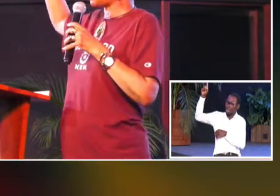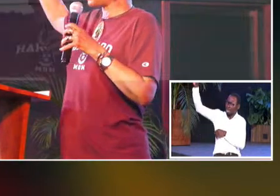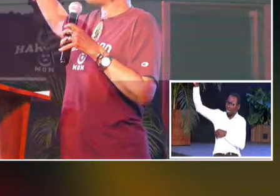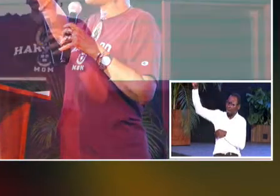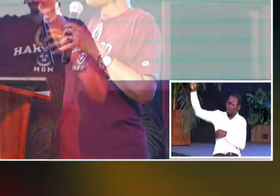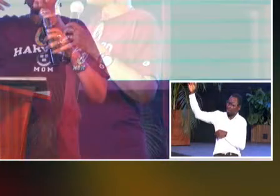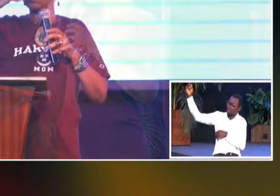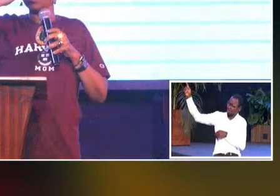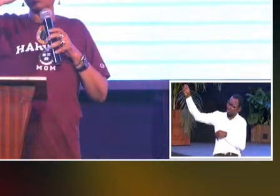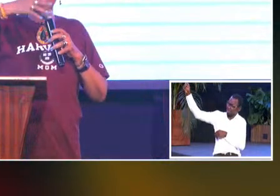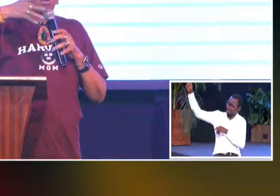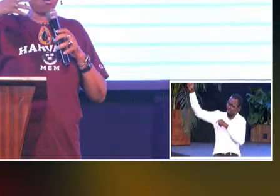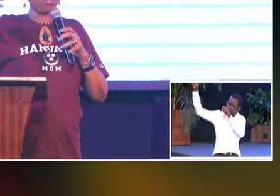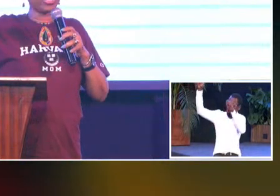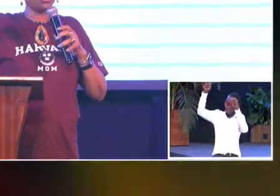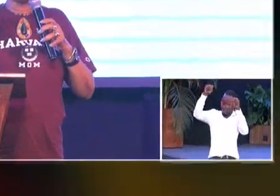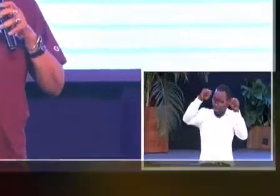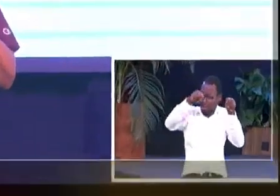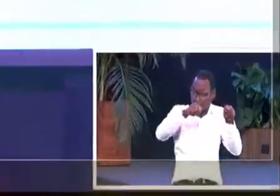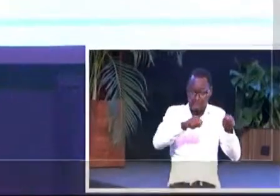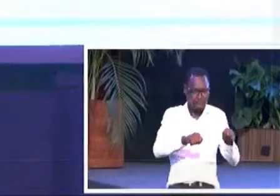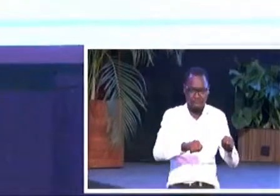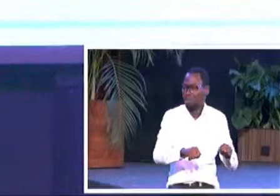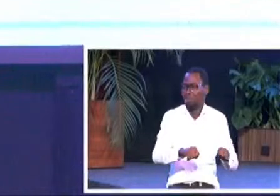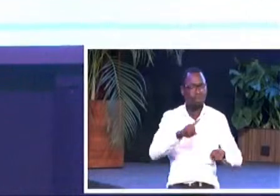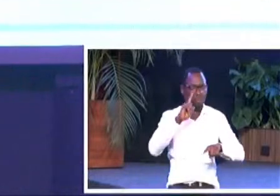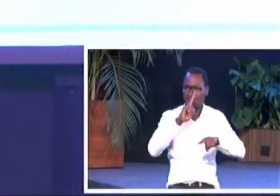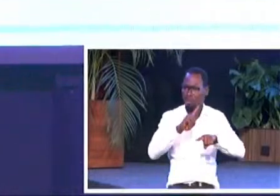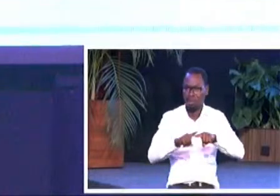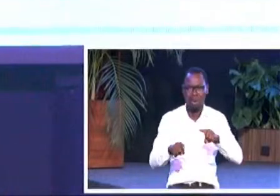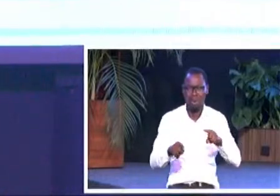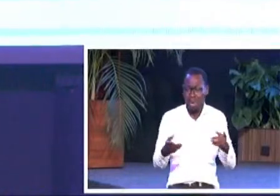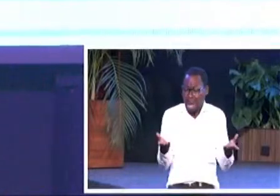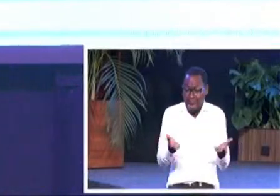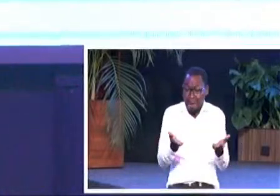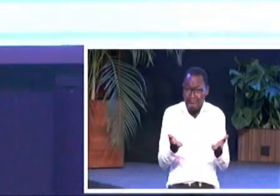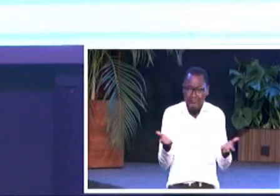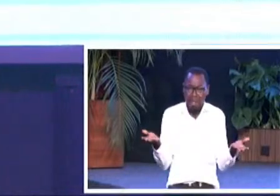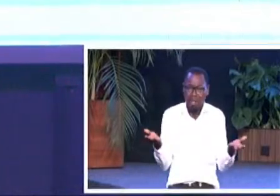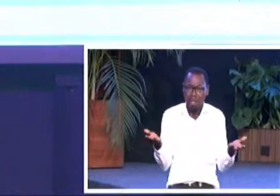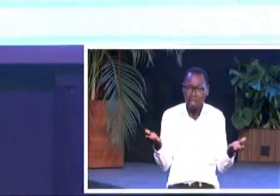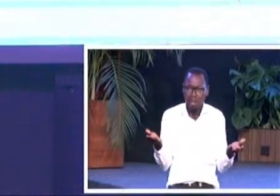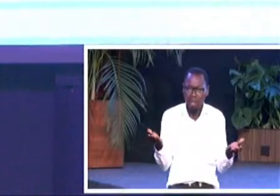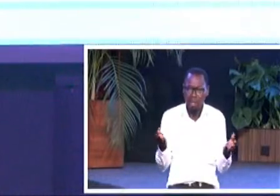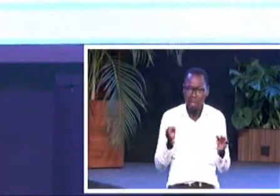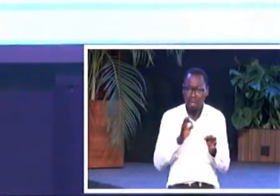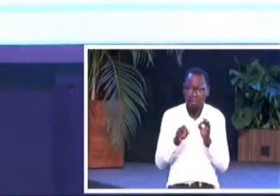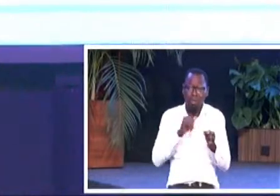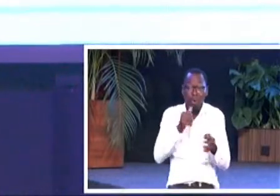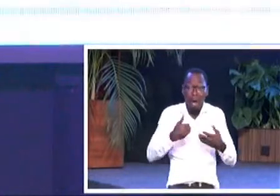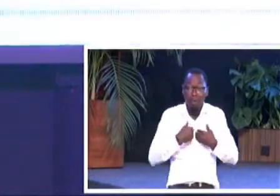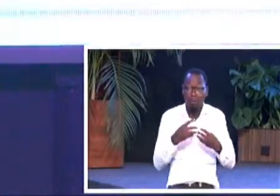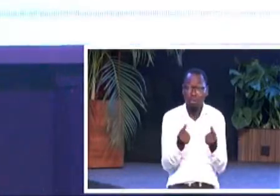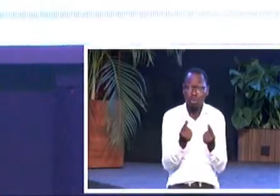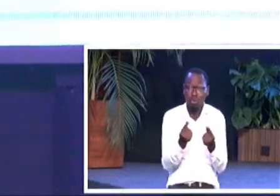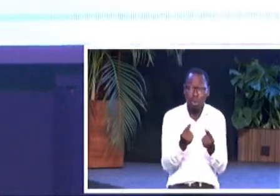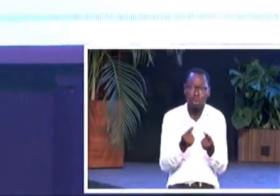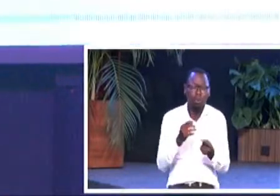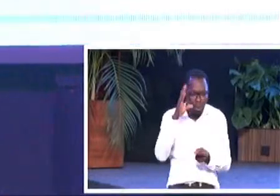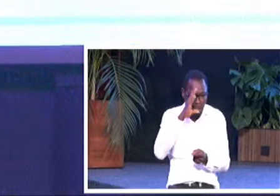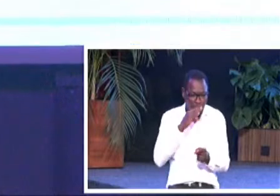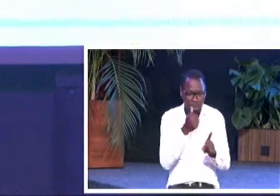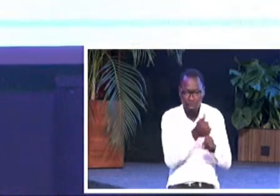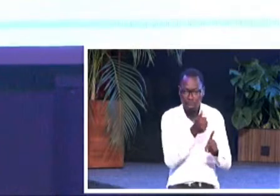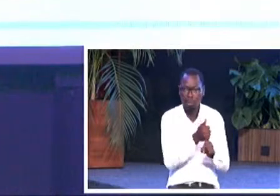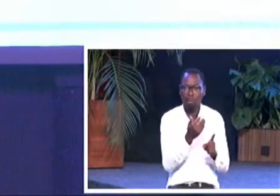Ivory Coast. We are all here. When COVID hit us, what did we do? we had to go inward.